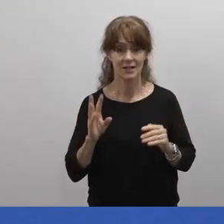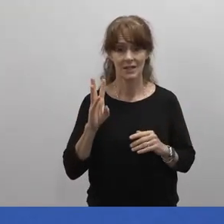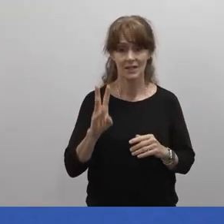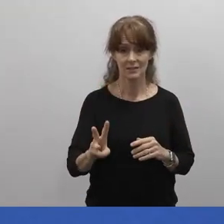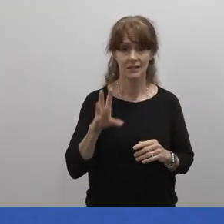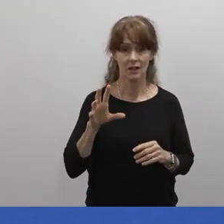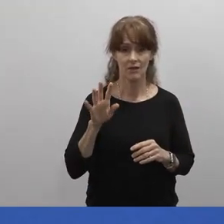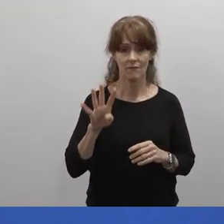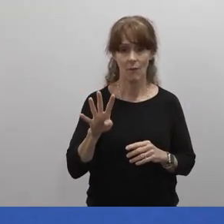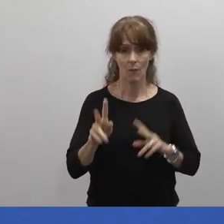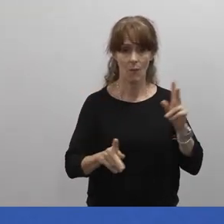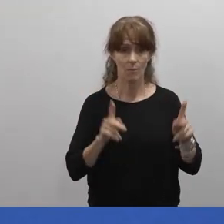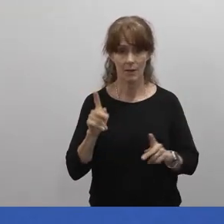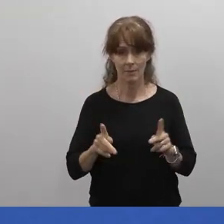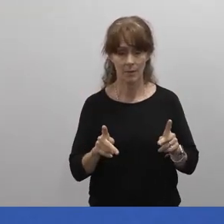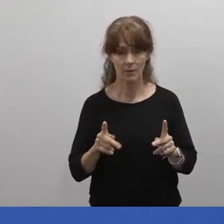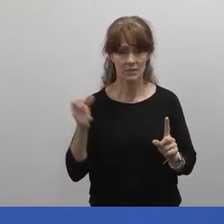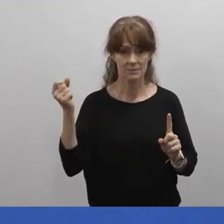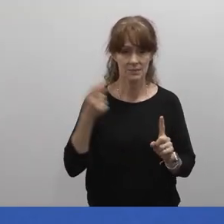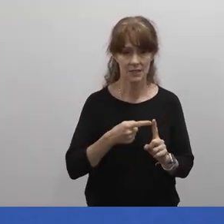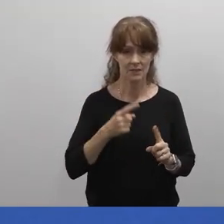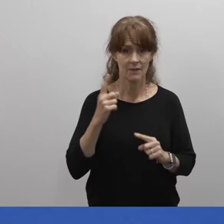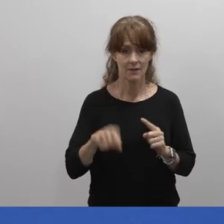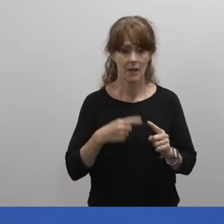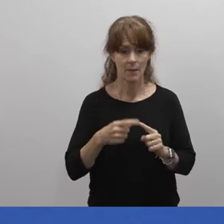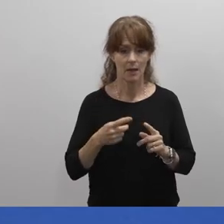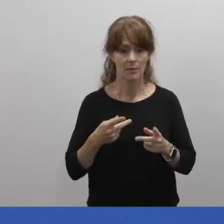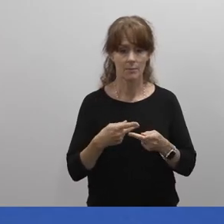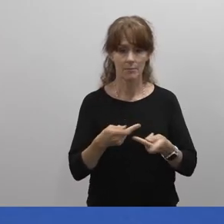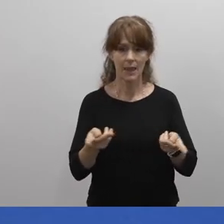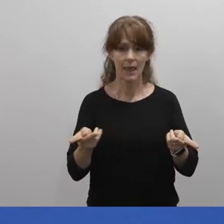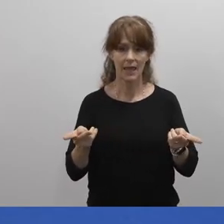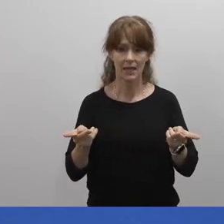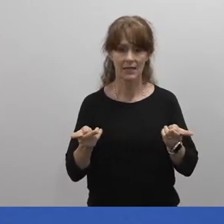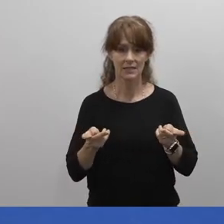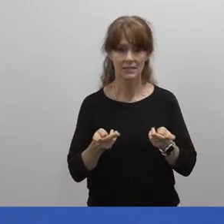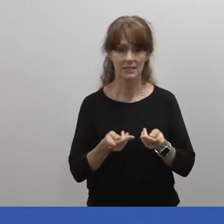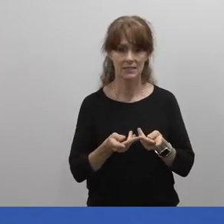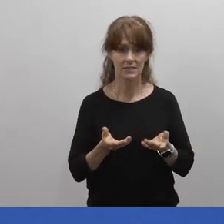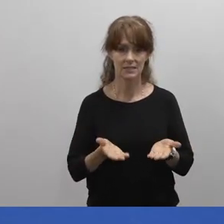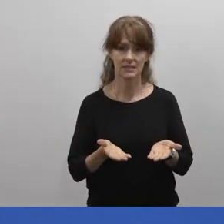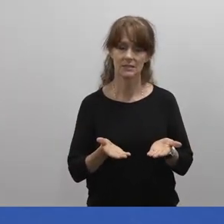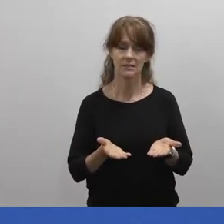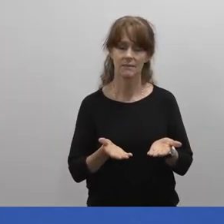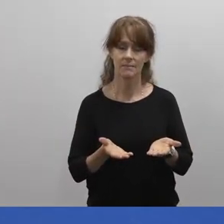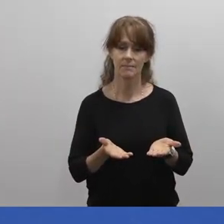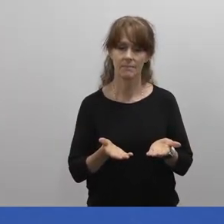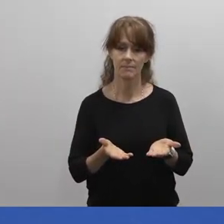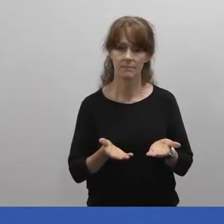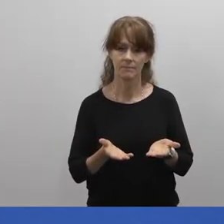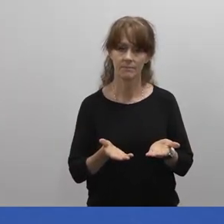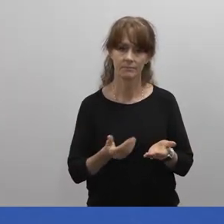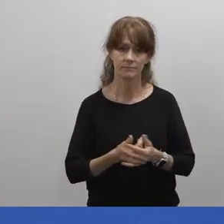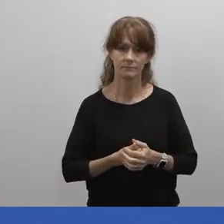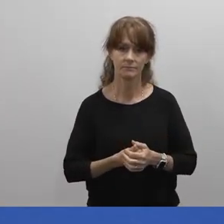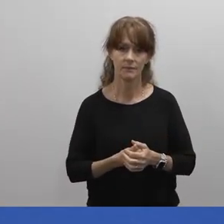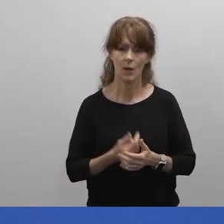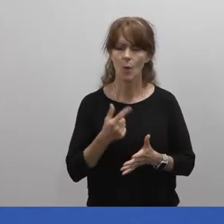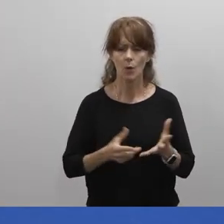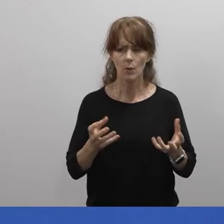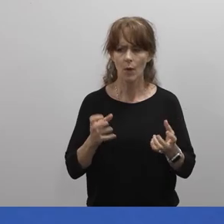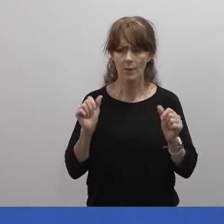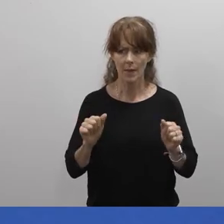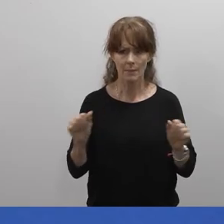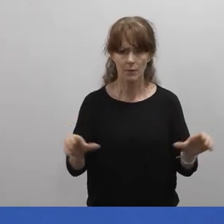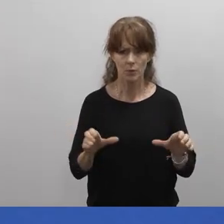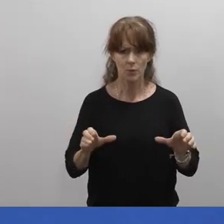604 people that they talked to about specifically about place. But then when we talked about what we want students to be able to